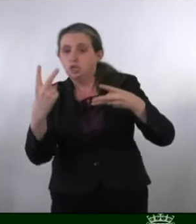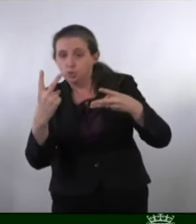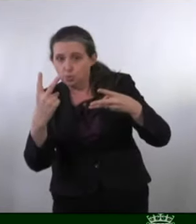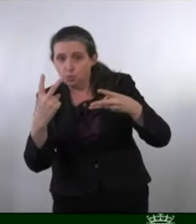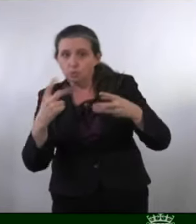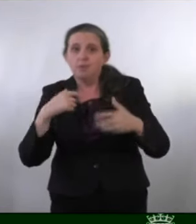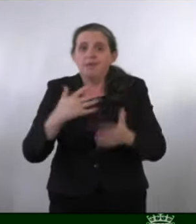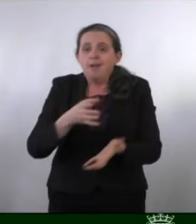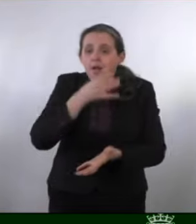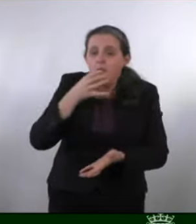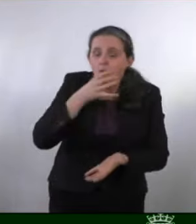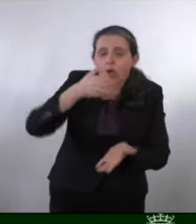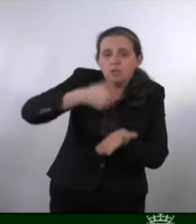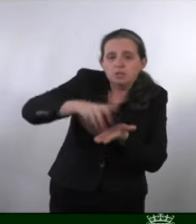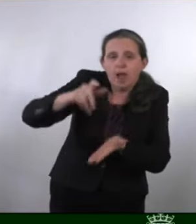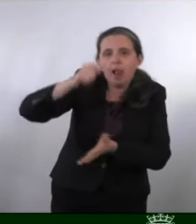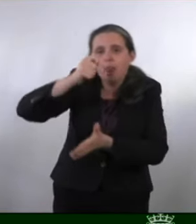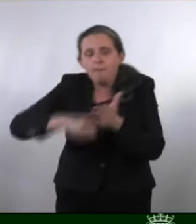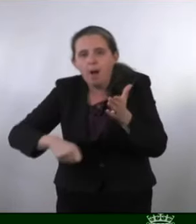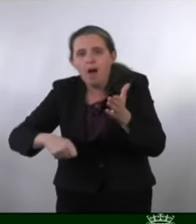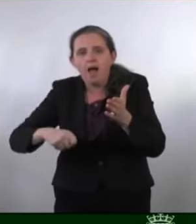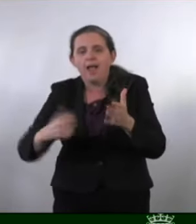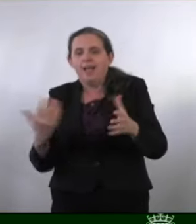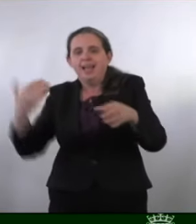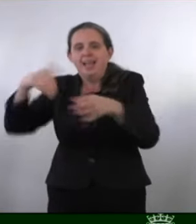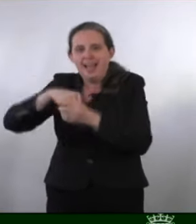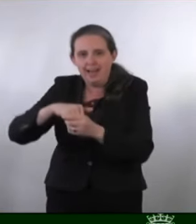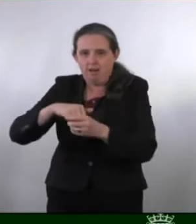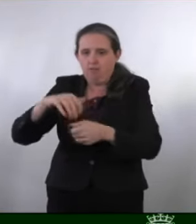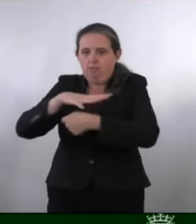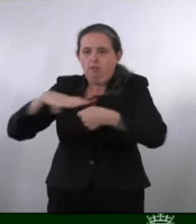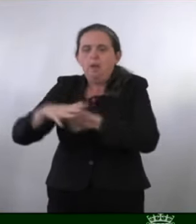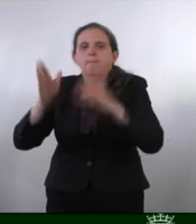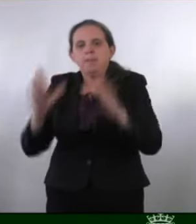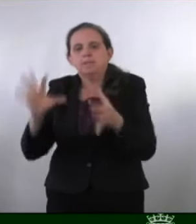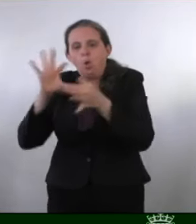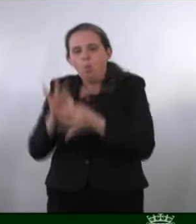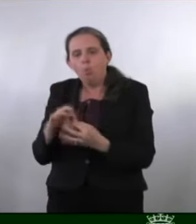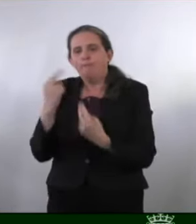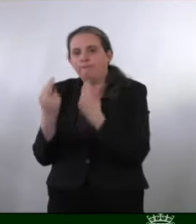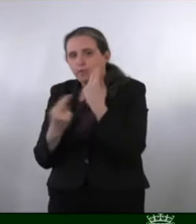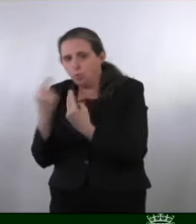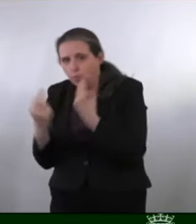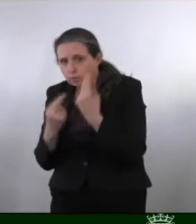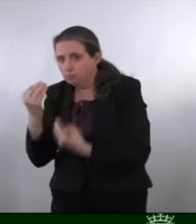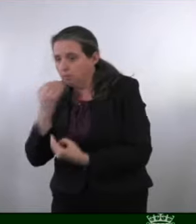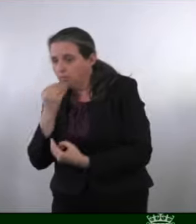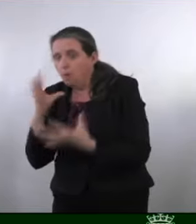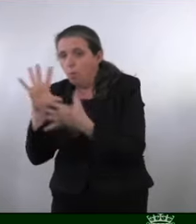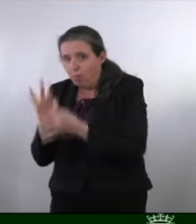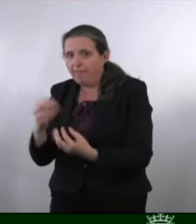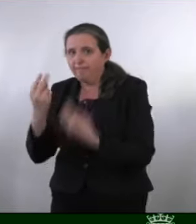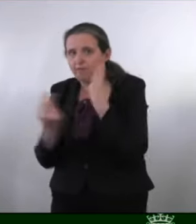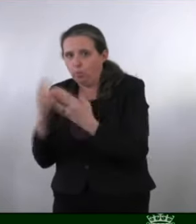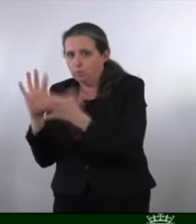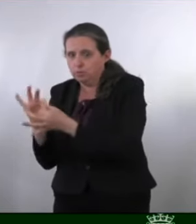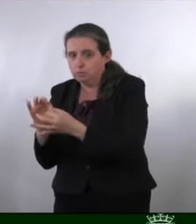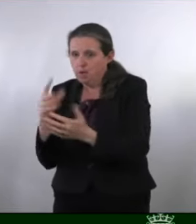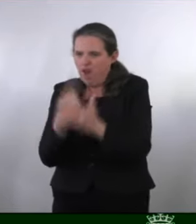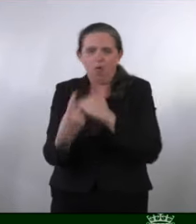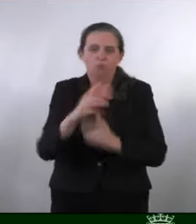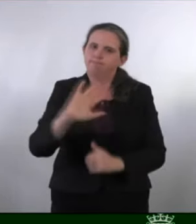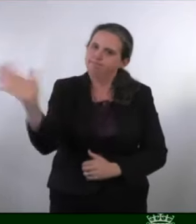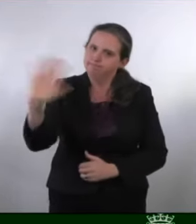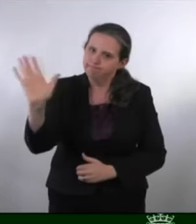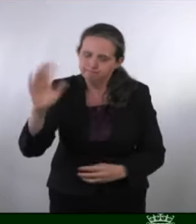as part of a substantial meal. In Tier 3, indoor entertainment, hotels and other accommodation will have to